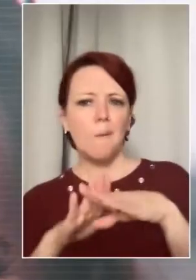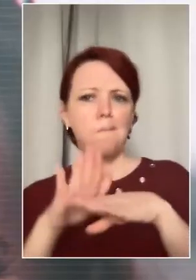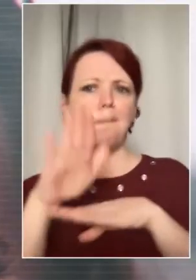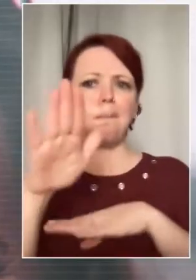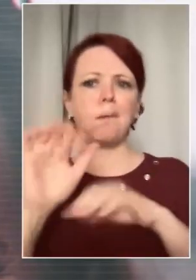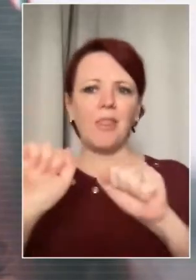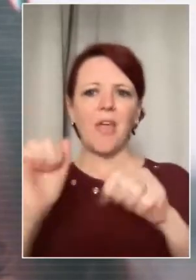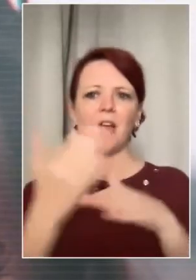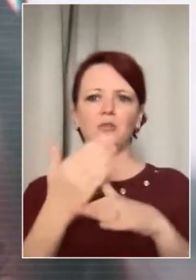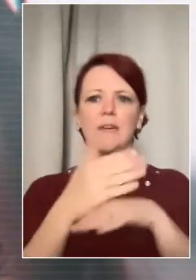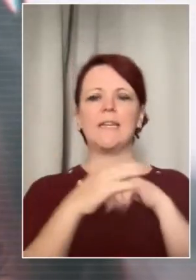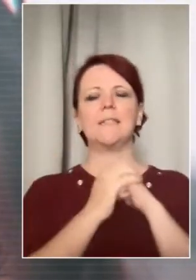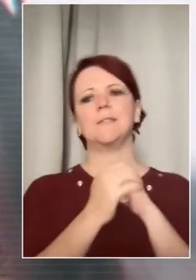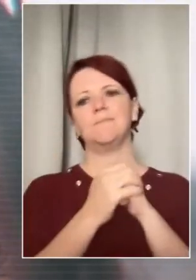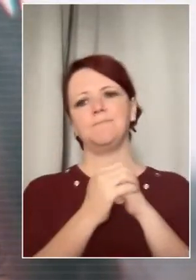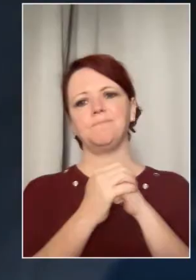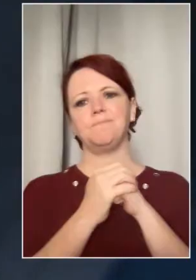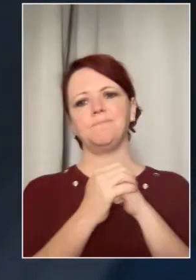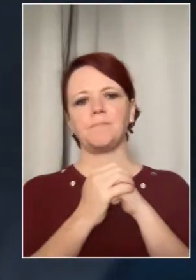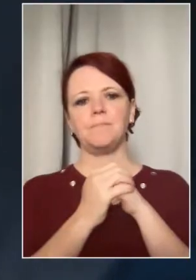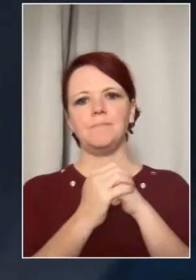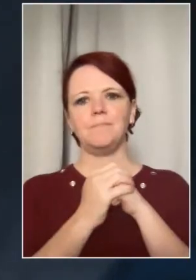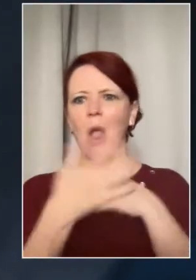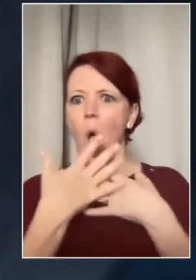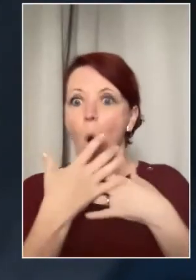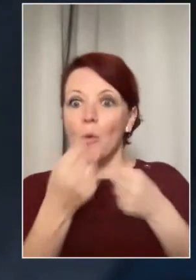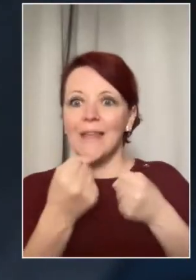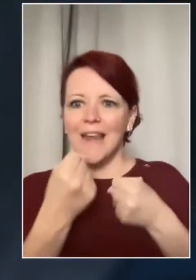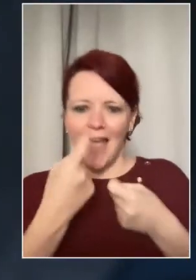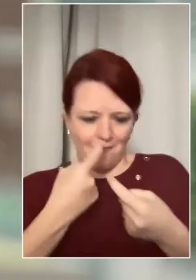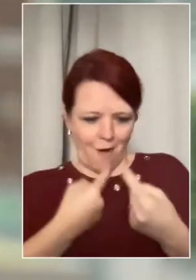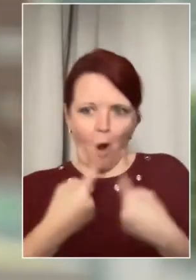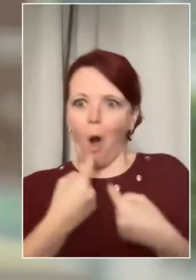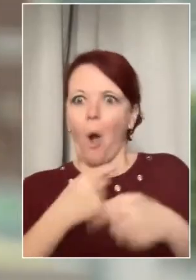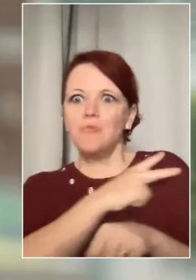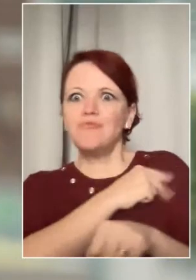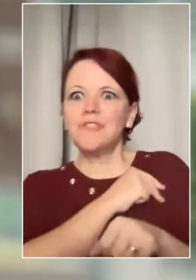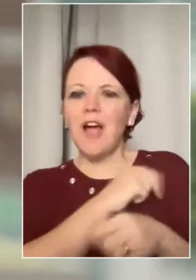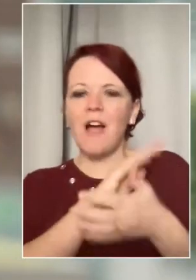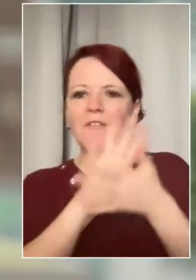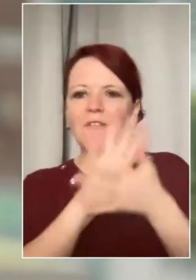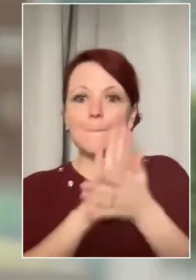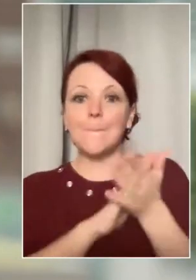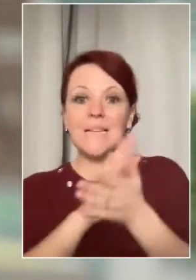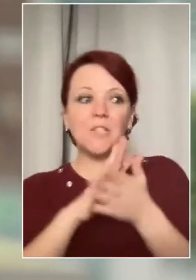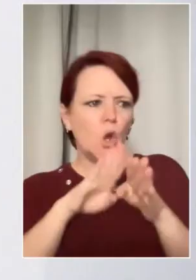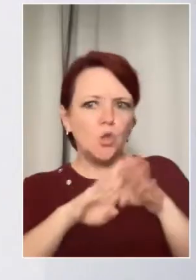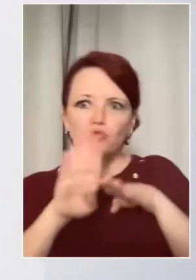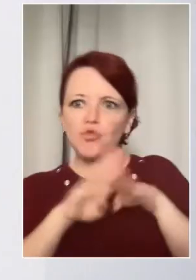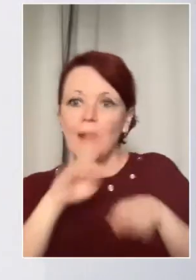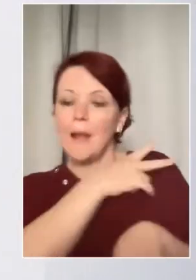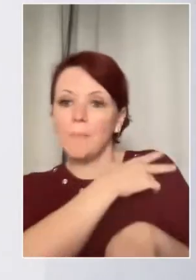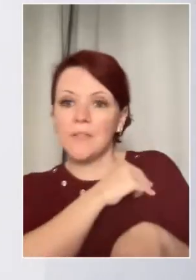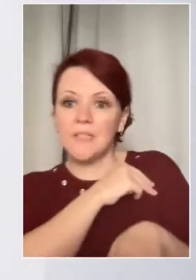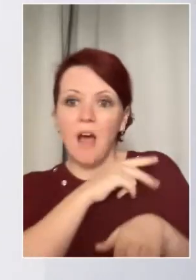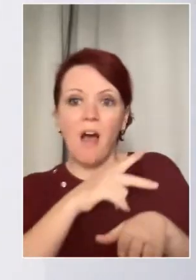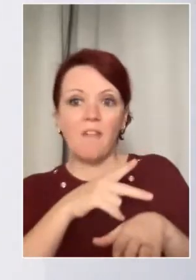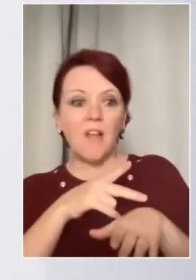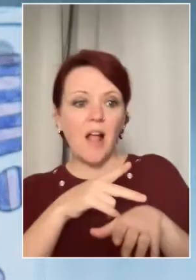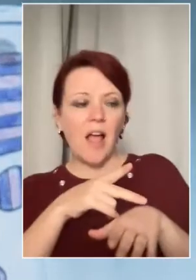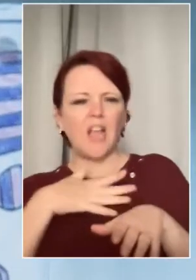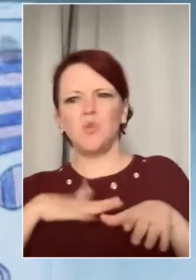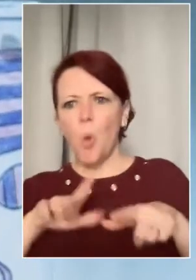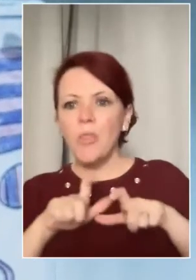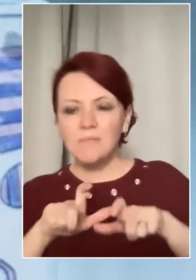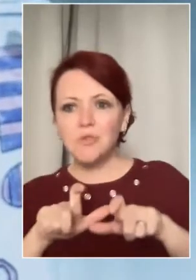We can kind of grow our own people. So what you want is to invest in people and to train them up and get them to stay. And I think if we can invest in people early on, support